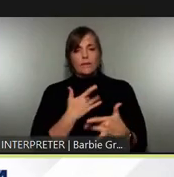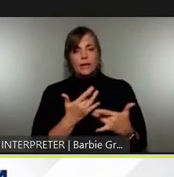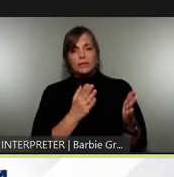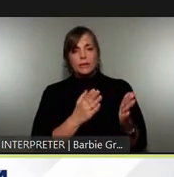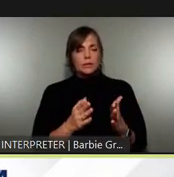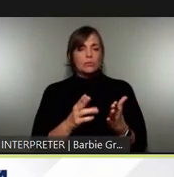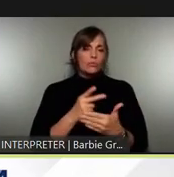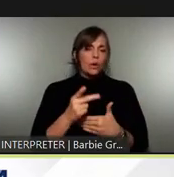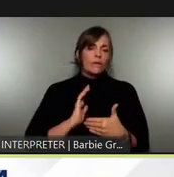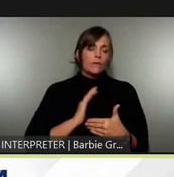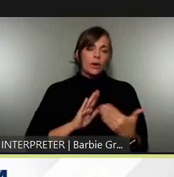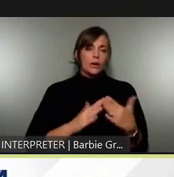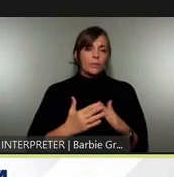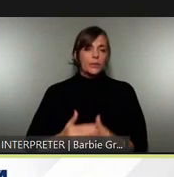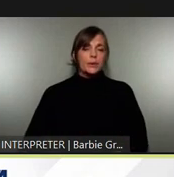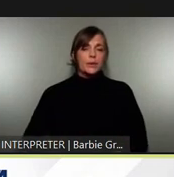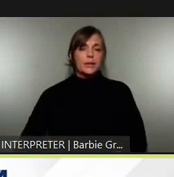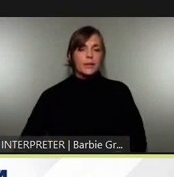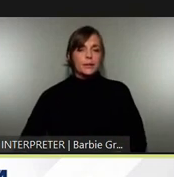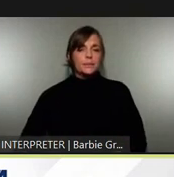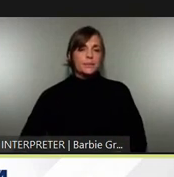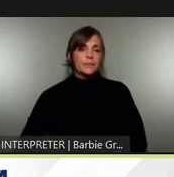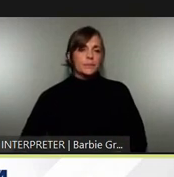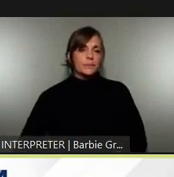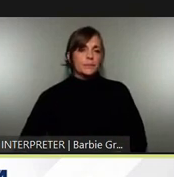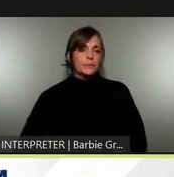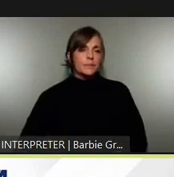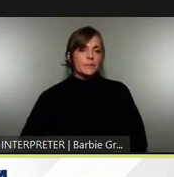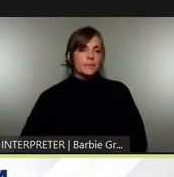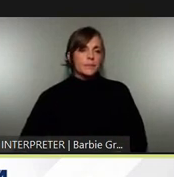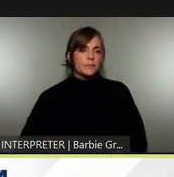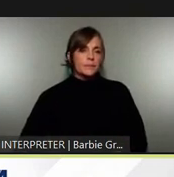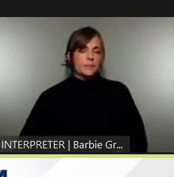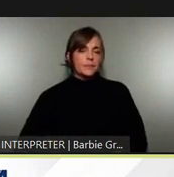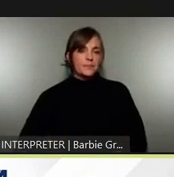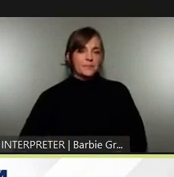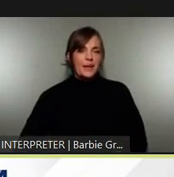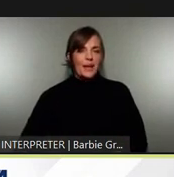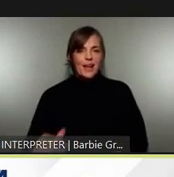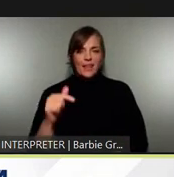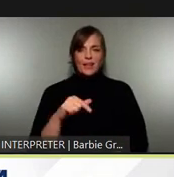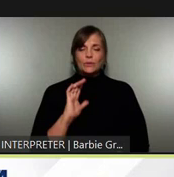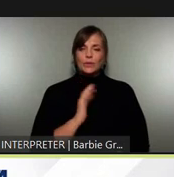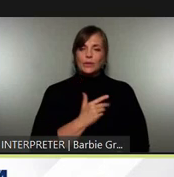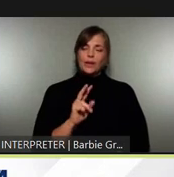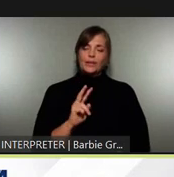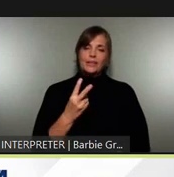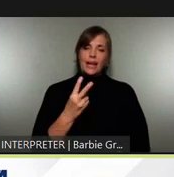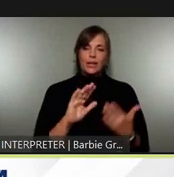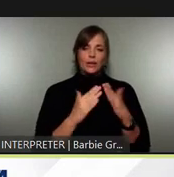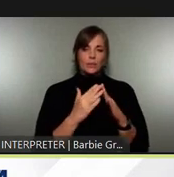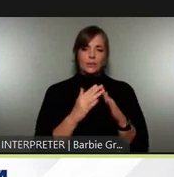programs for the community to learn more about public transit in TARTA. This was our second community forum, and we really do